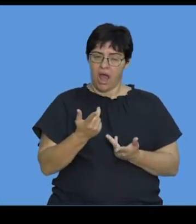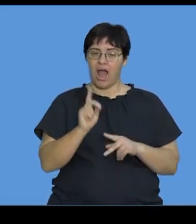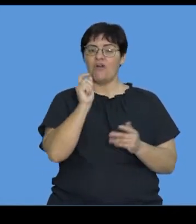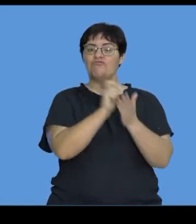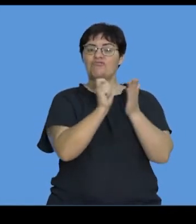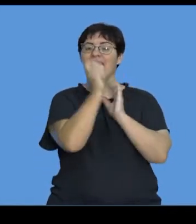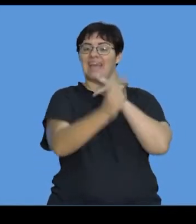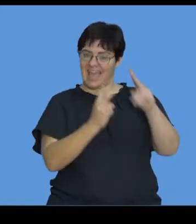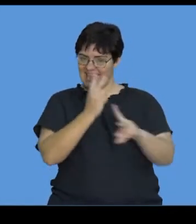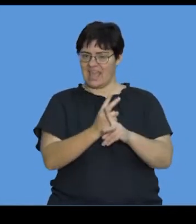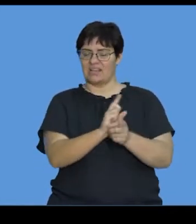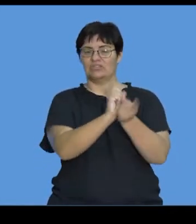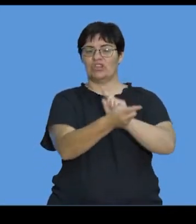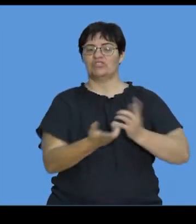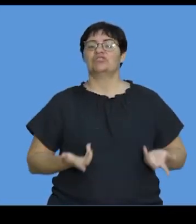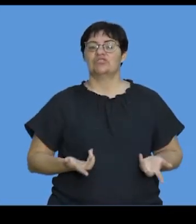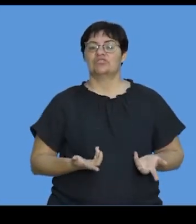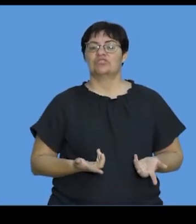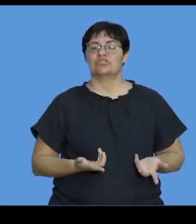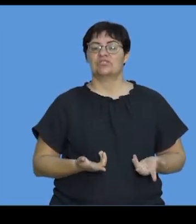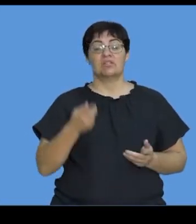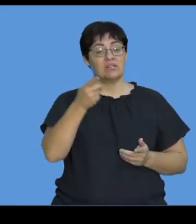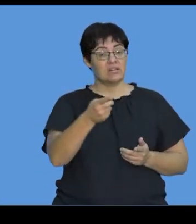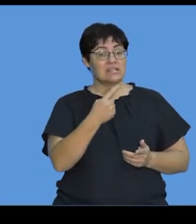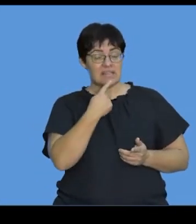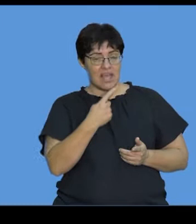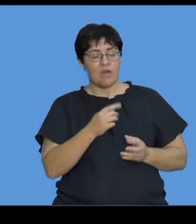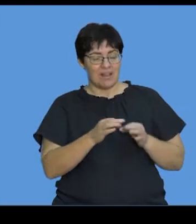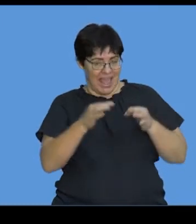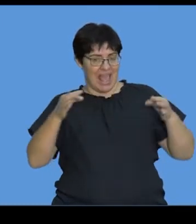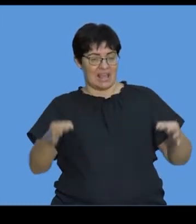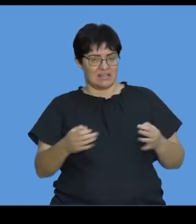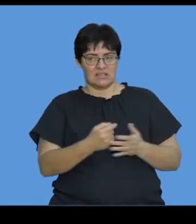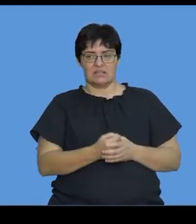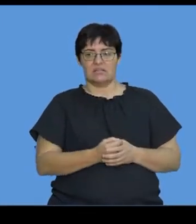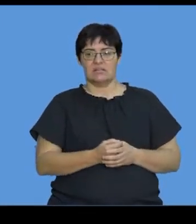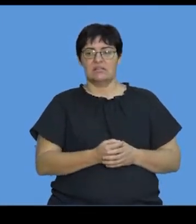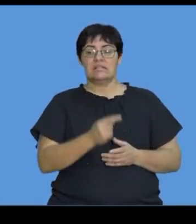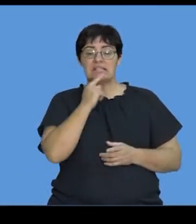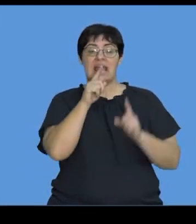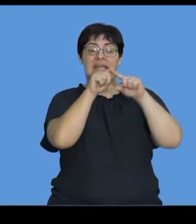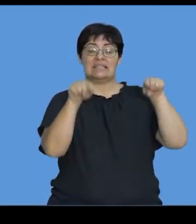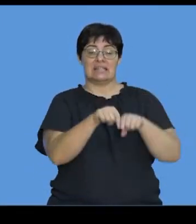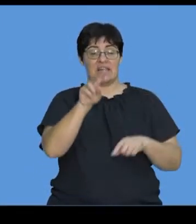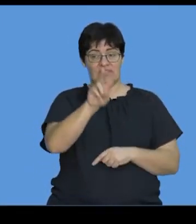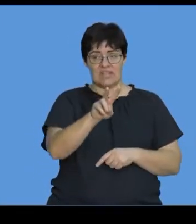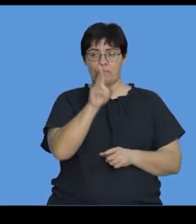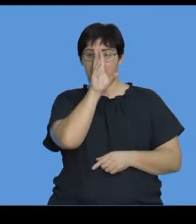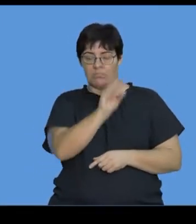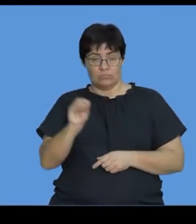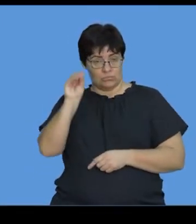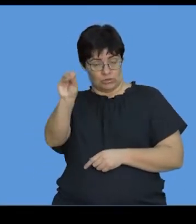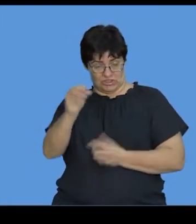equation again. Okay, so now I'm going to expand it. So instead of delta V, I'm going to put